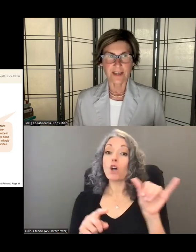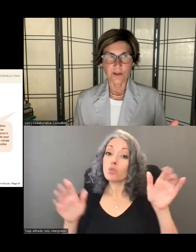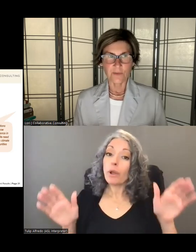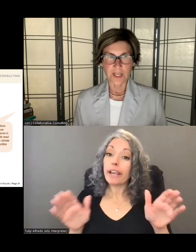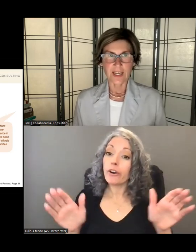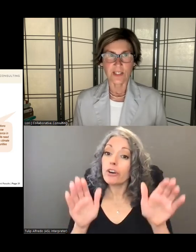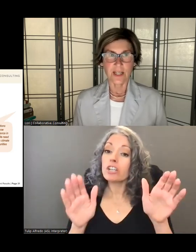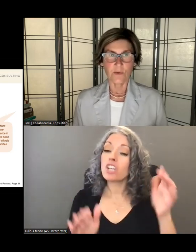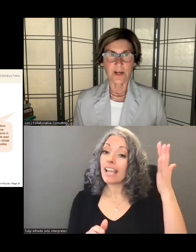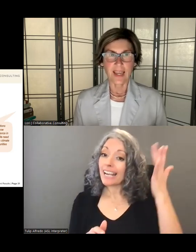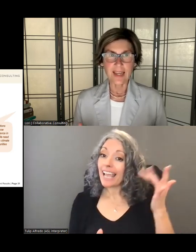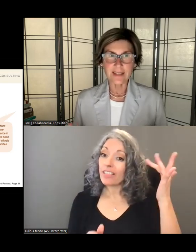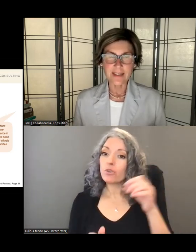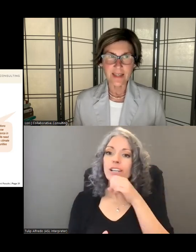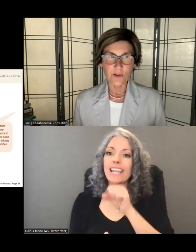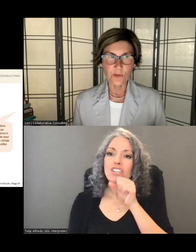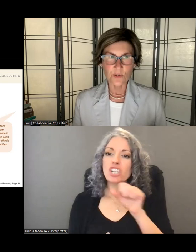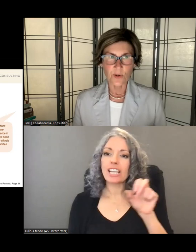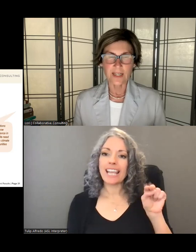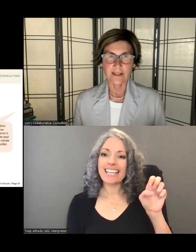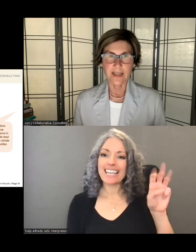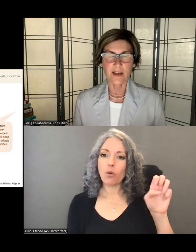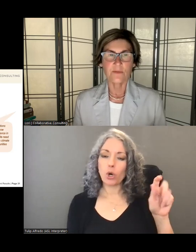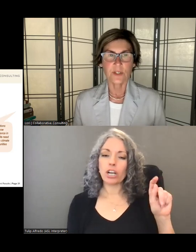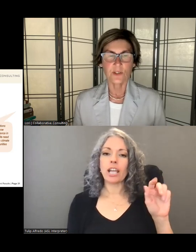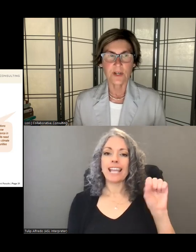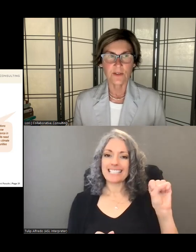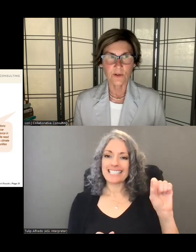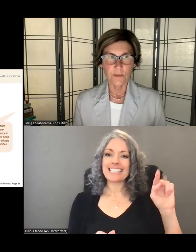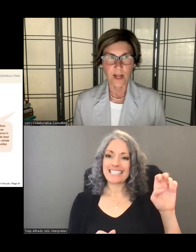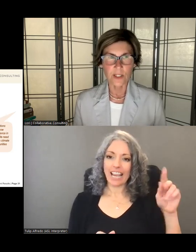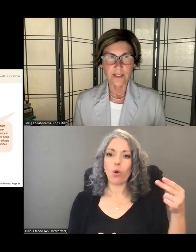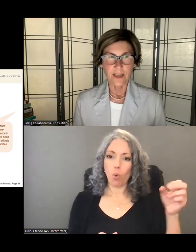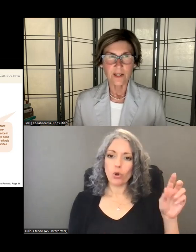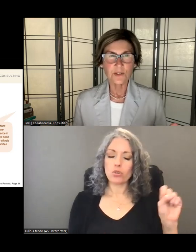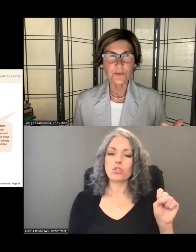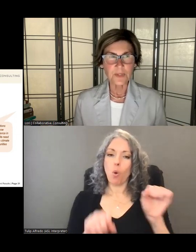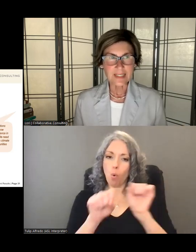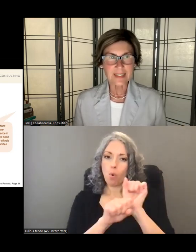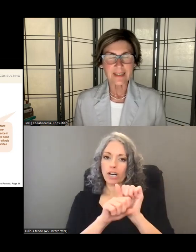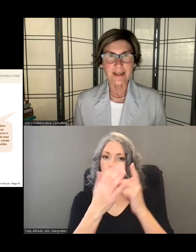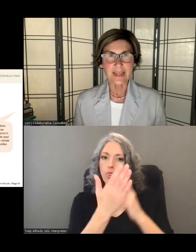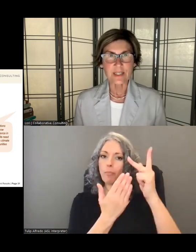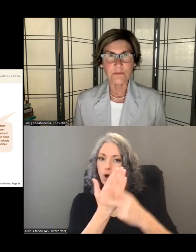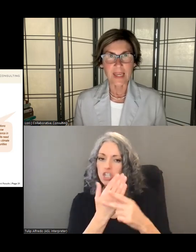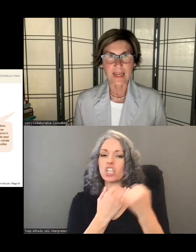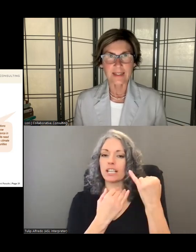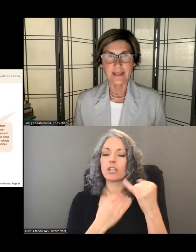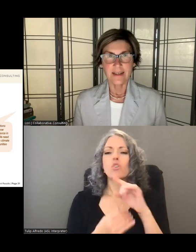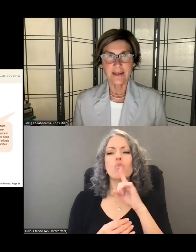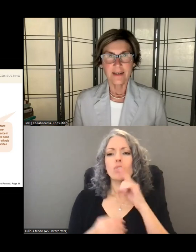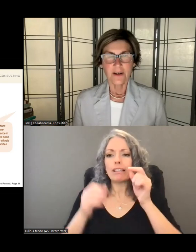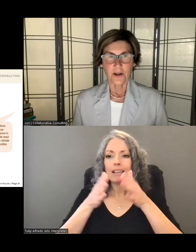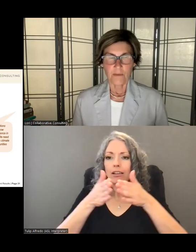encouraged the California Aging Network and the stakeholders working on the California 2030 project to really